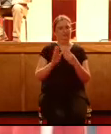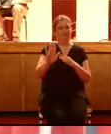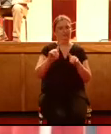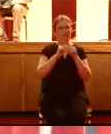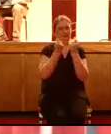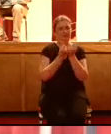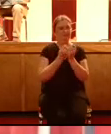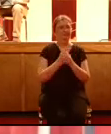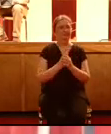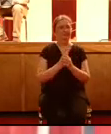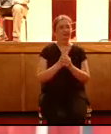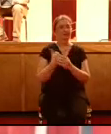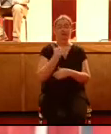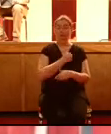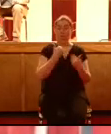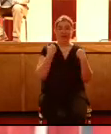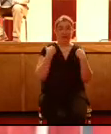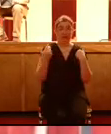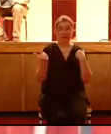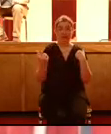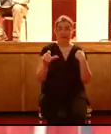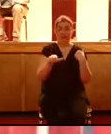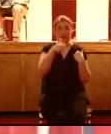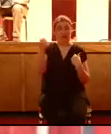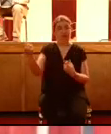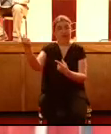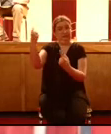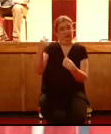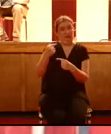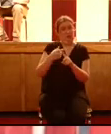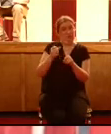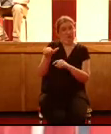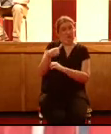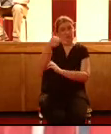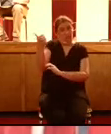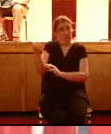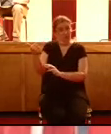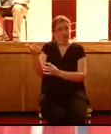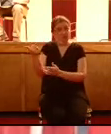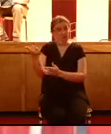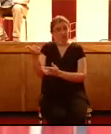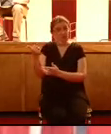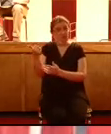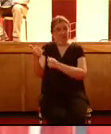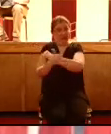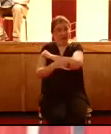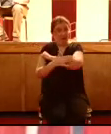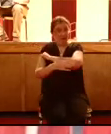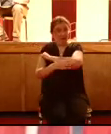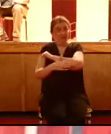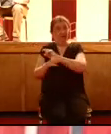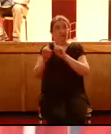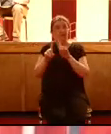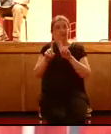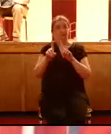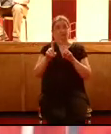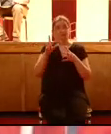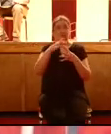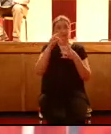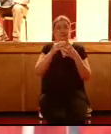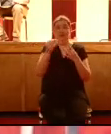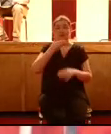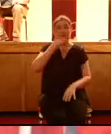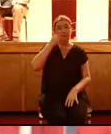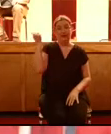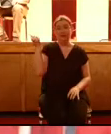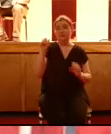other districts that are very senior, and we're glad to have them, but you've got to get the best candidate possible that you believe will